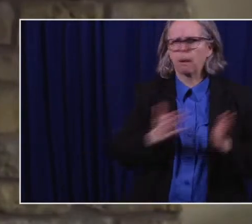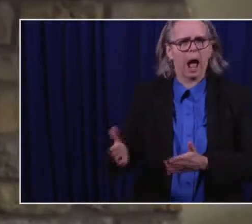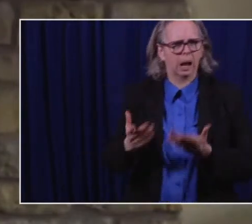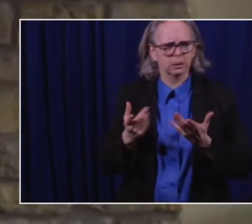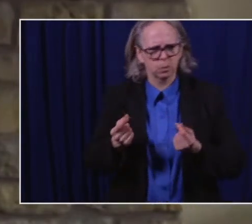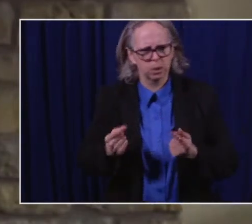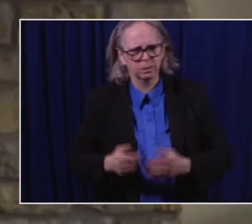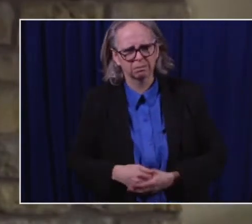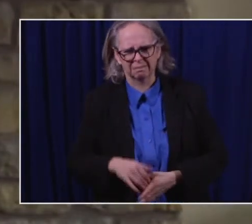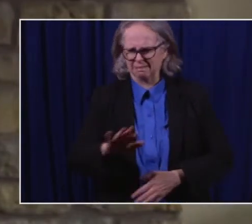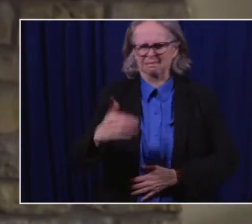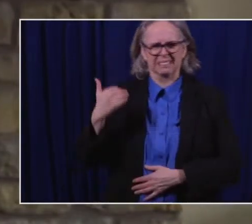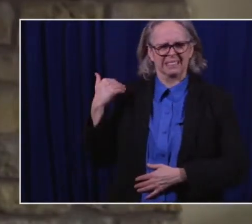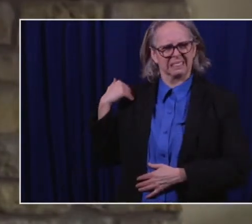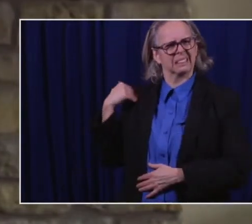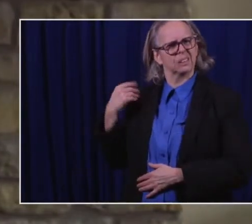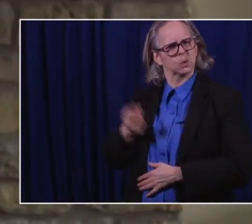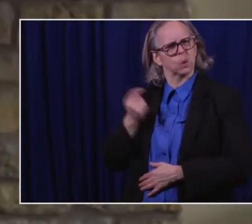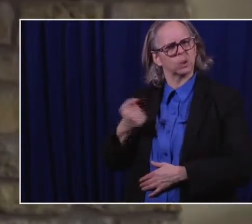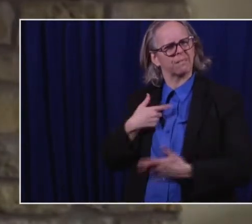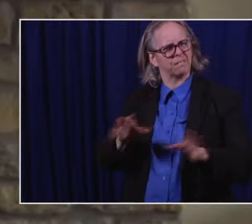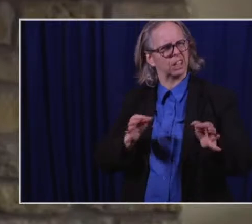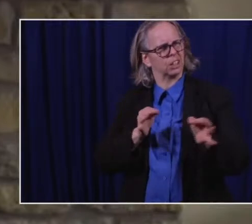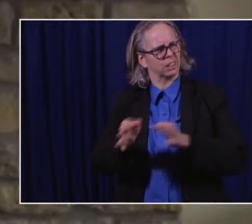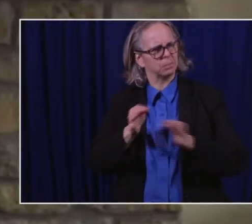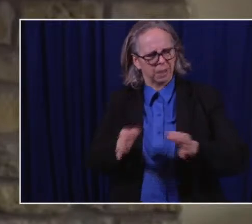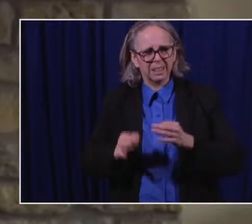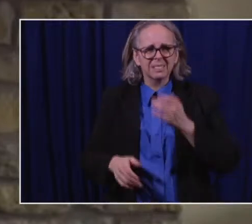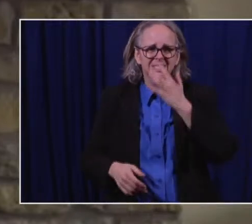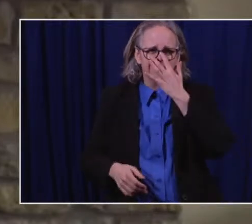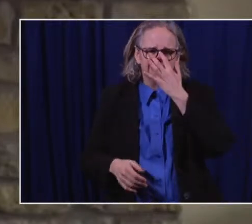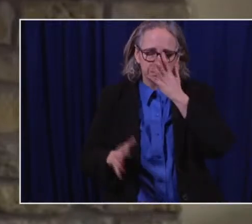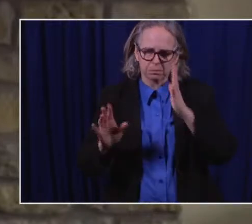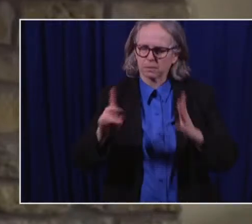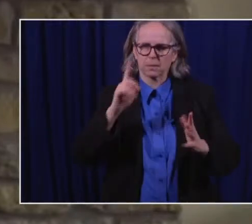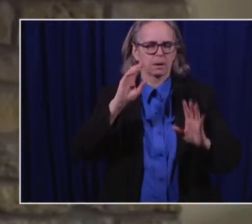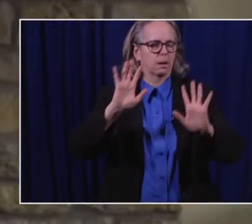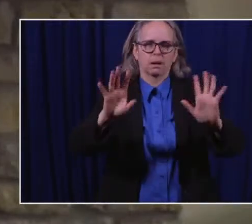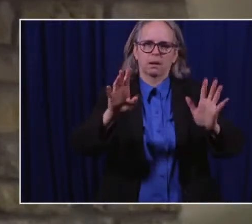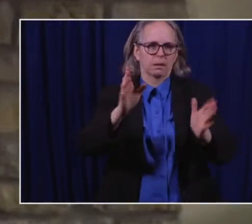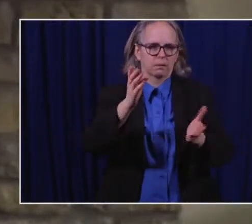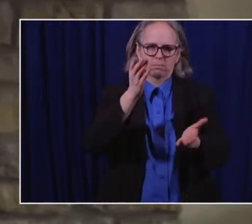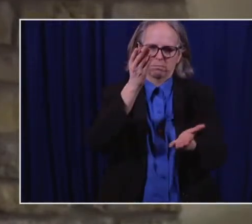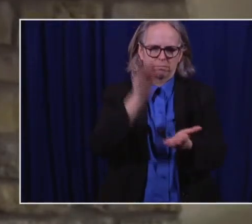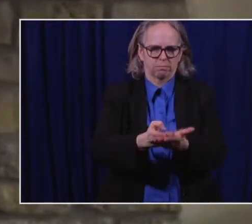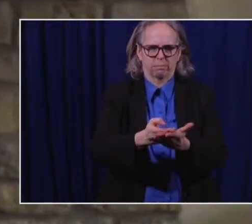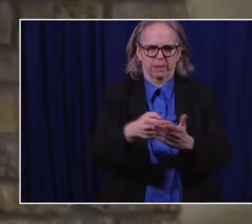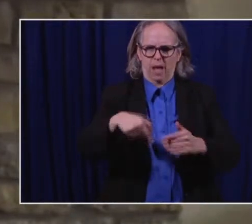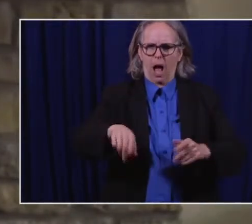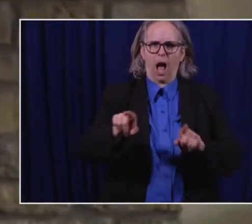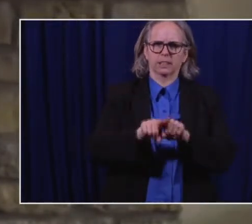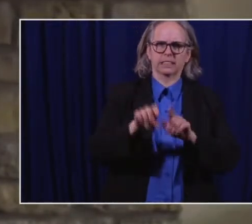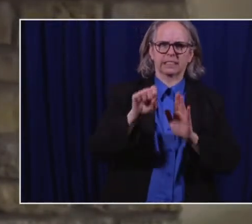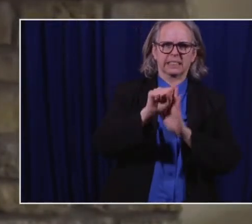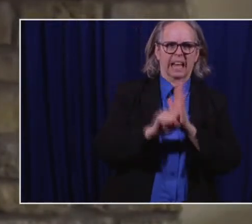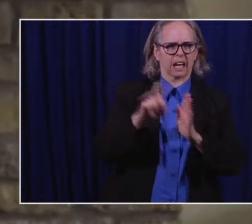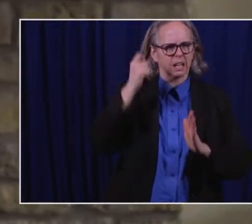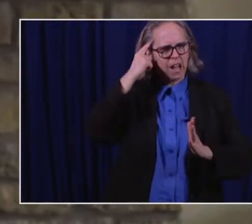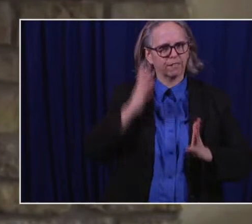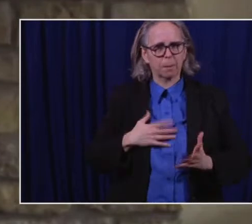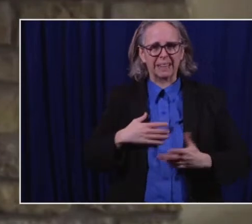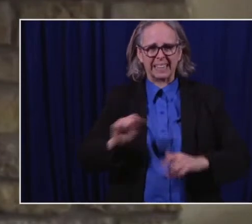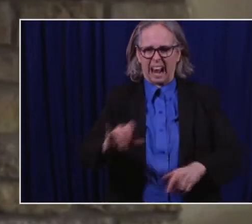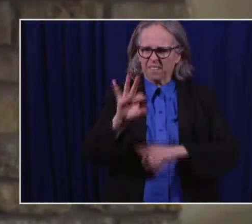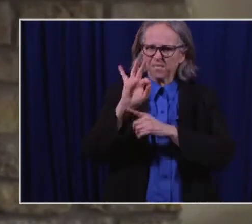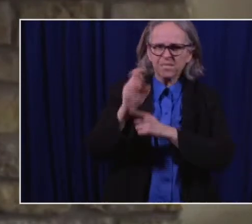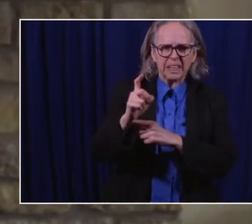press conference, it is abundantly clear the state government cannot fix this the way I want it fixed. And so